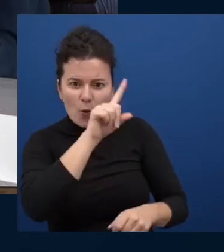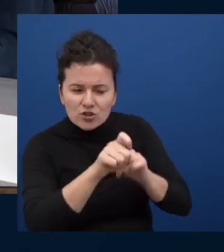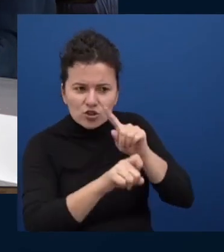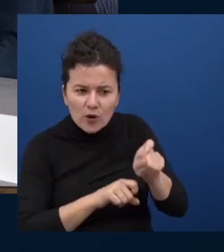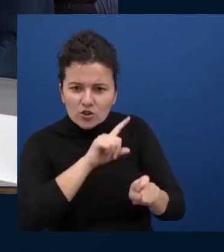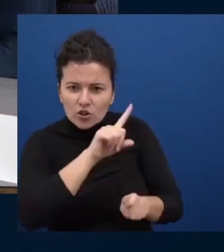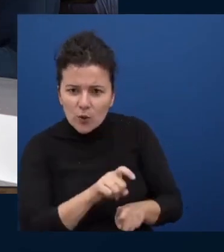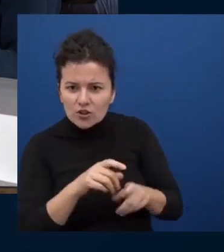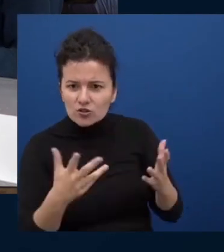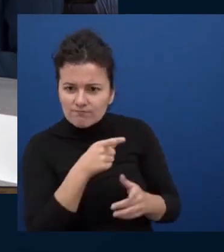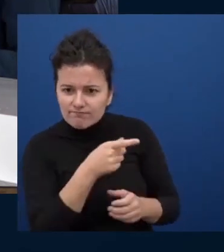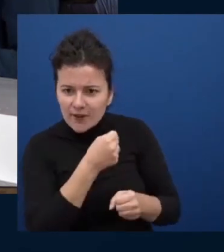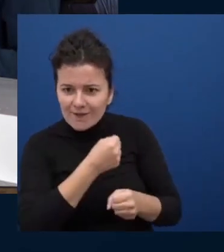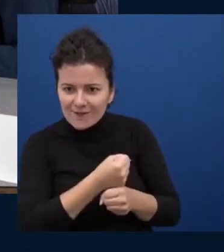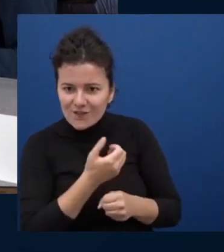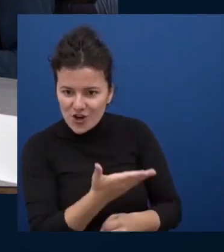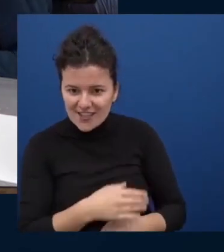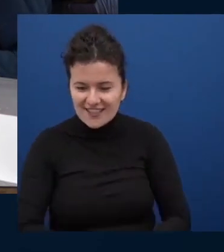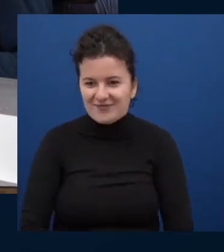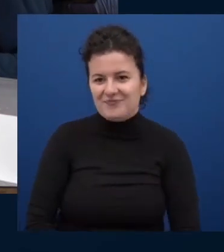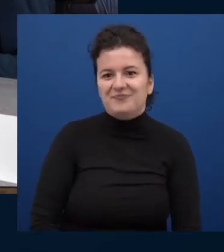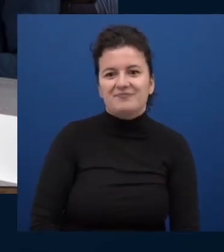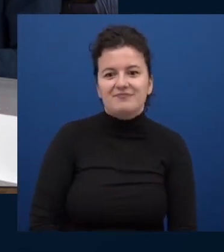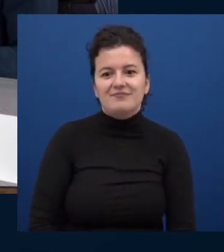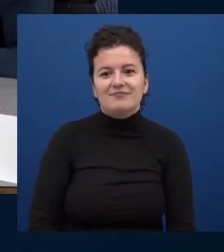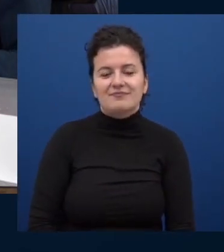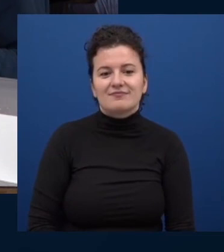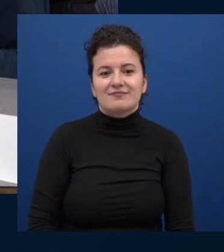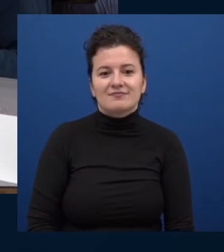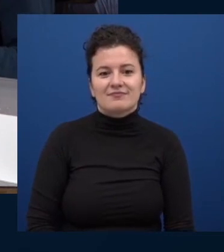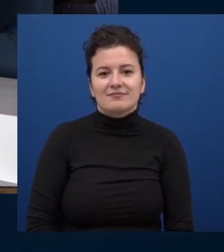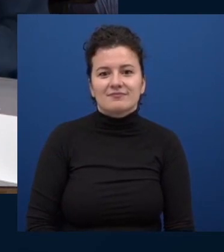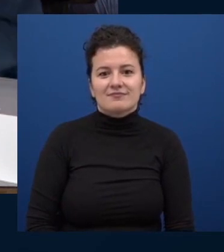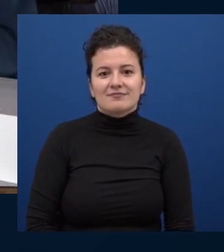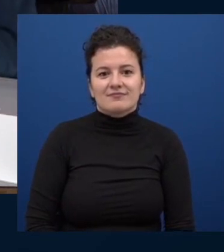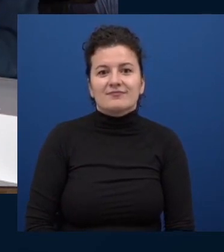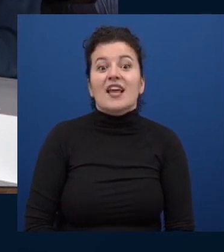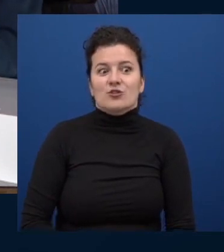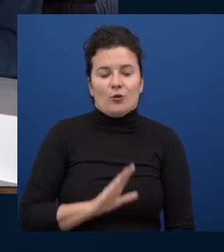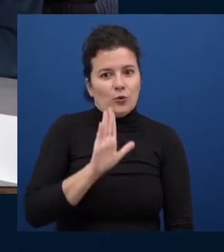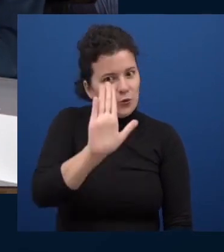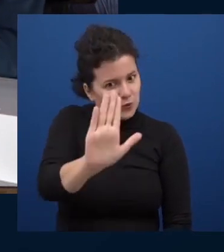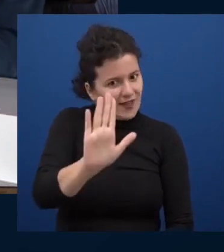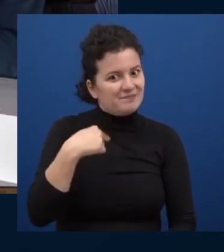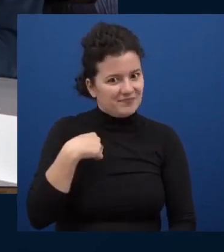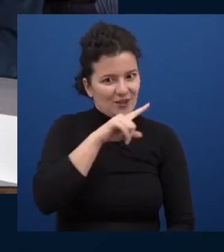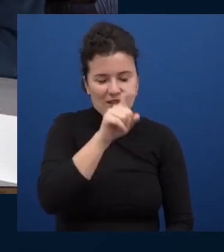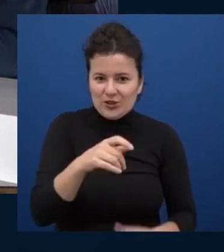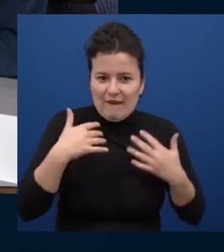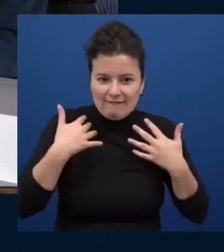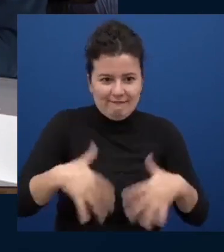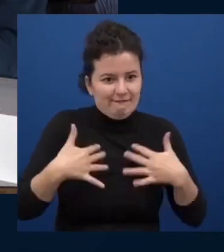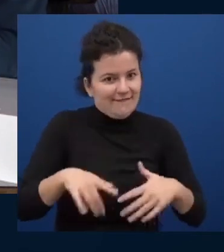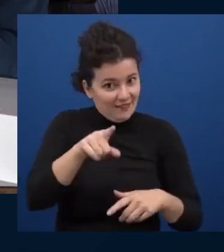also a few critical ones. So I think the critical ones are the interesting ones to ask right now. So be prepared for it. One of the